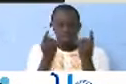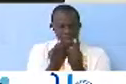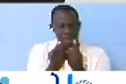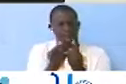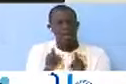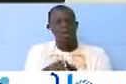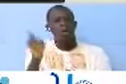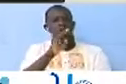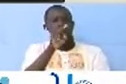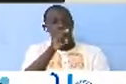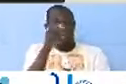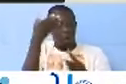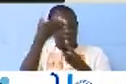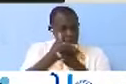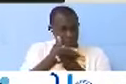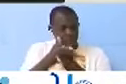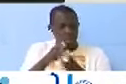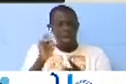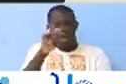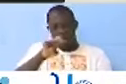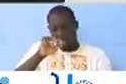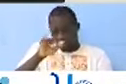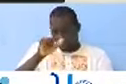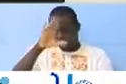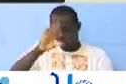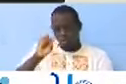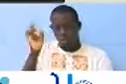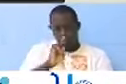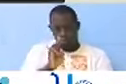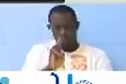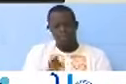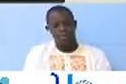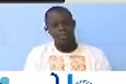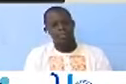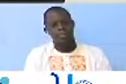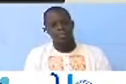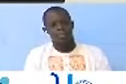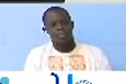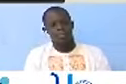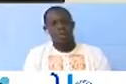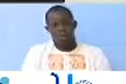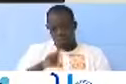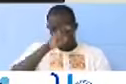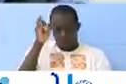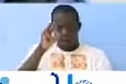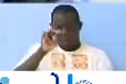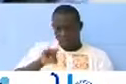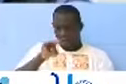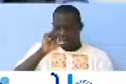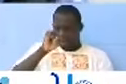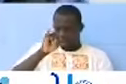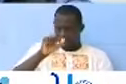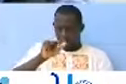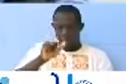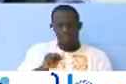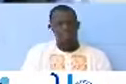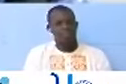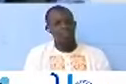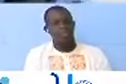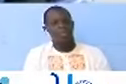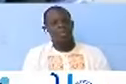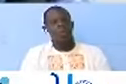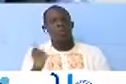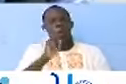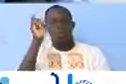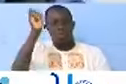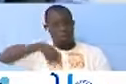kome NIA la doko mendite melon. NIA la doko. The job of the NIA. Agena kala menti.